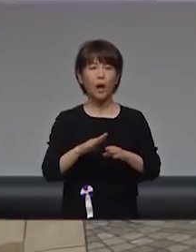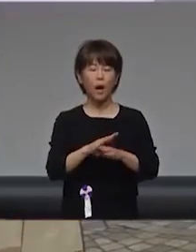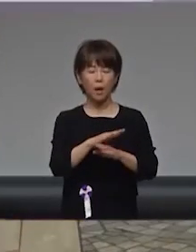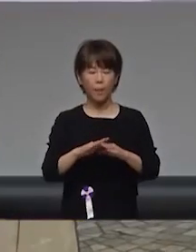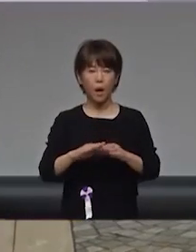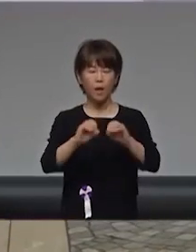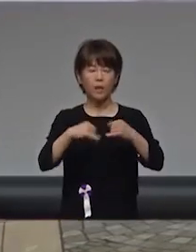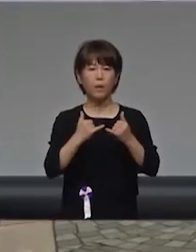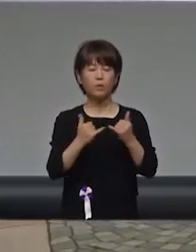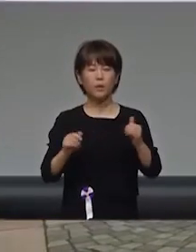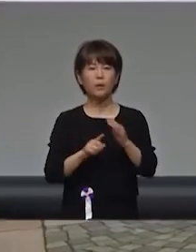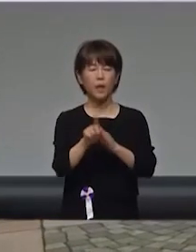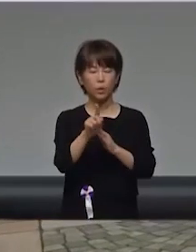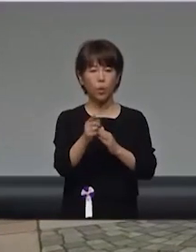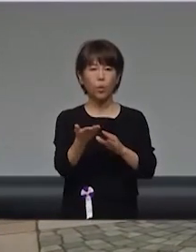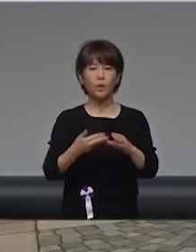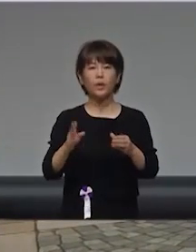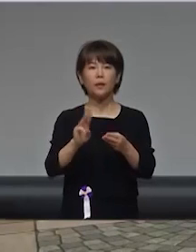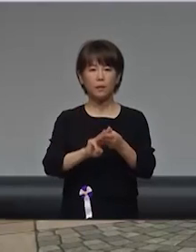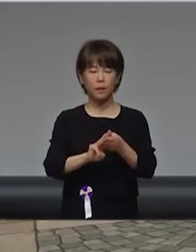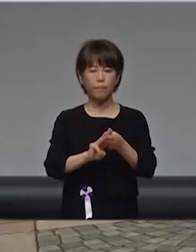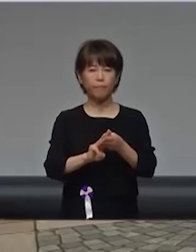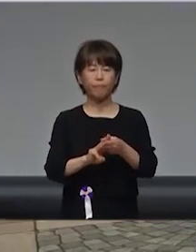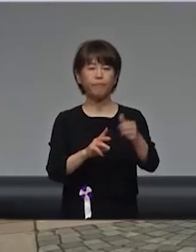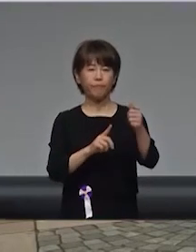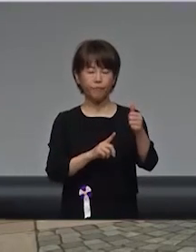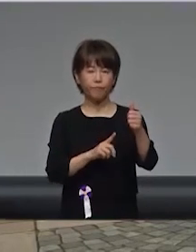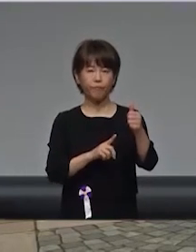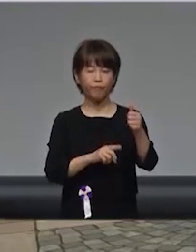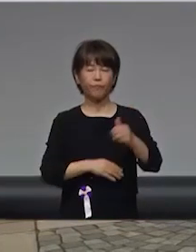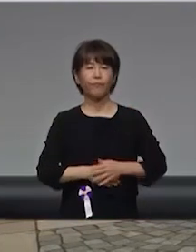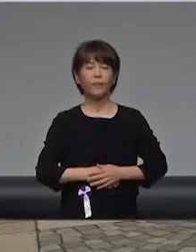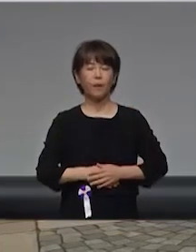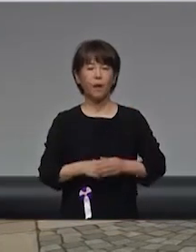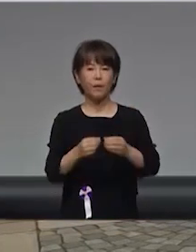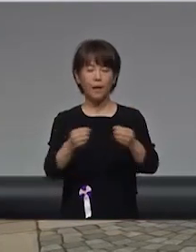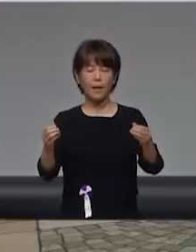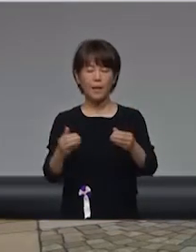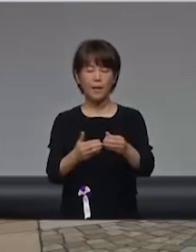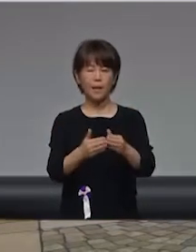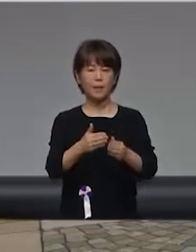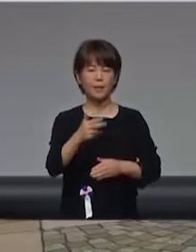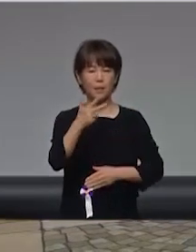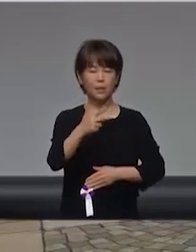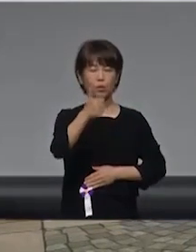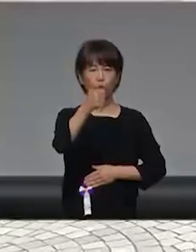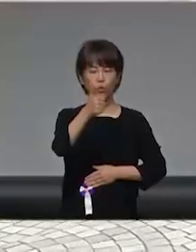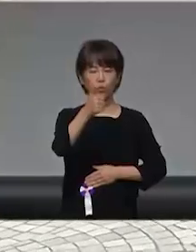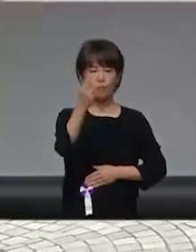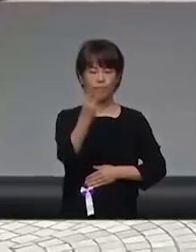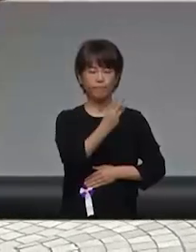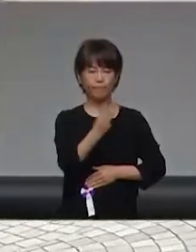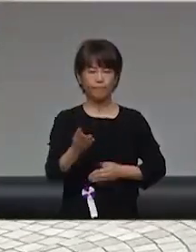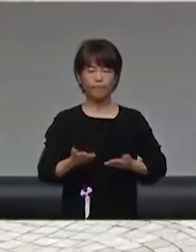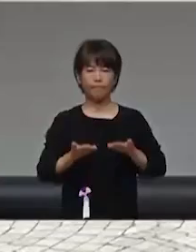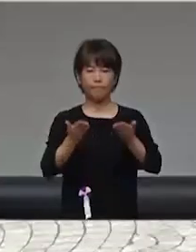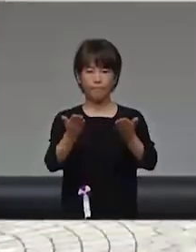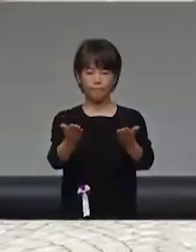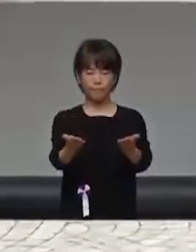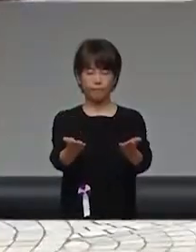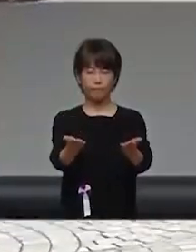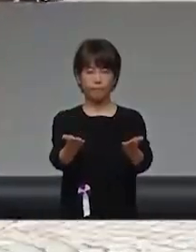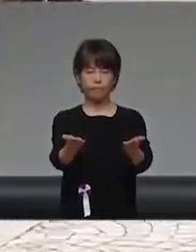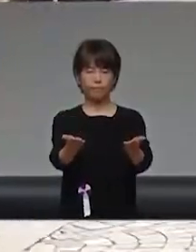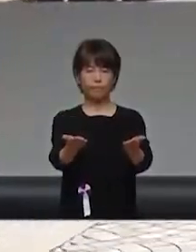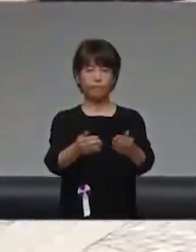by Ms. Takahama Chiaki, representing the bereaved families, Mr. Ikeda Tetsuo, representing the Hibakushas, and the mayor of